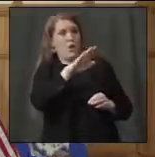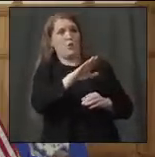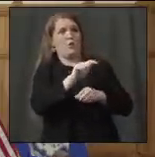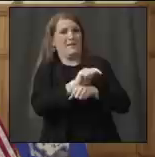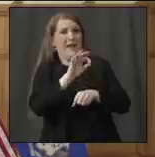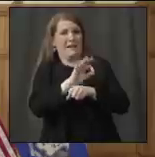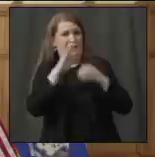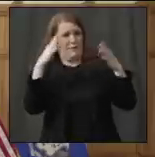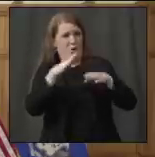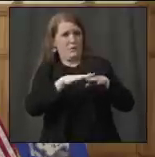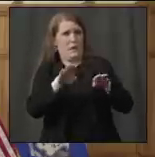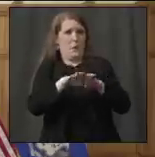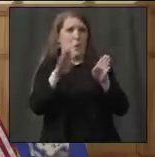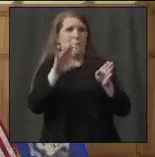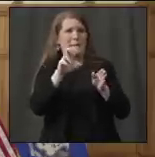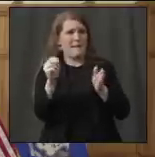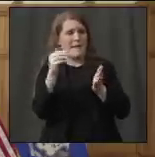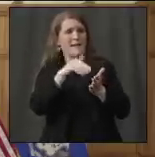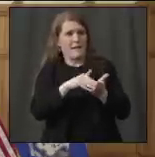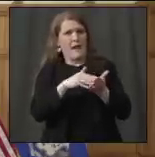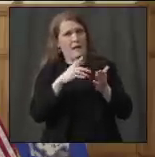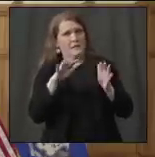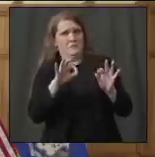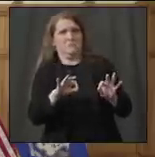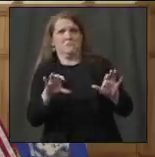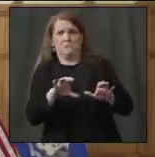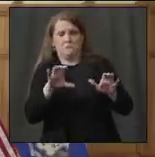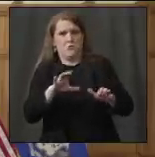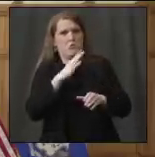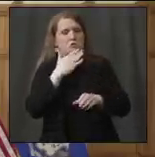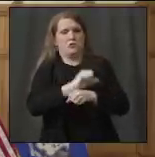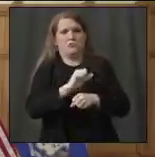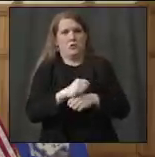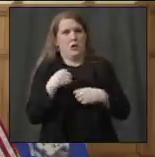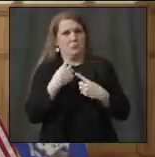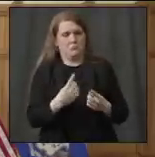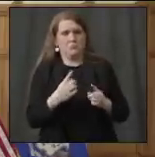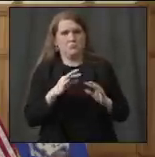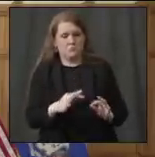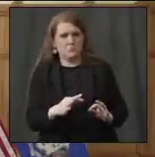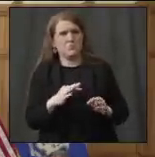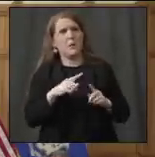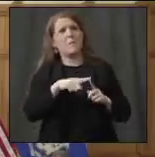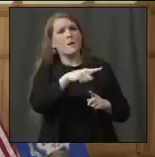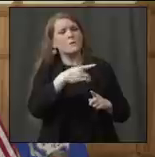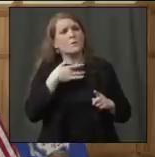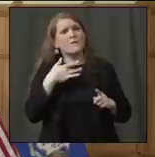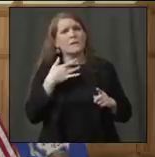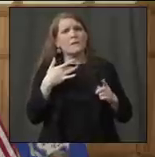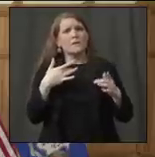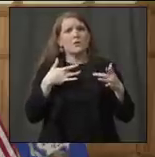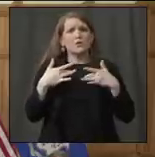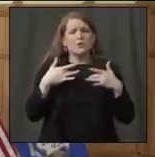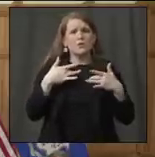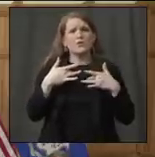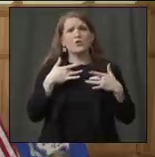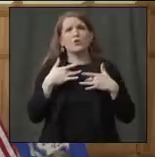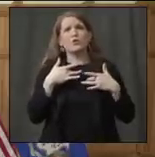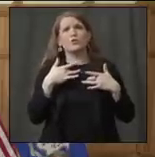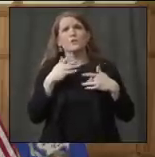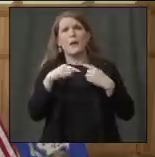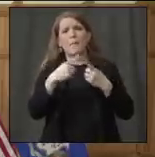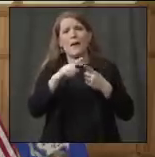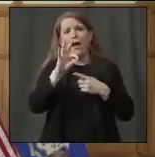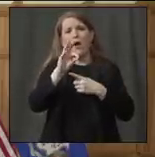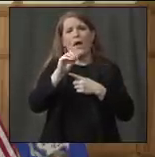detailed work. Do you have any concerns at all that the task force is not subject to FOI and that